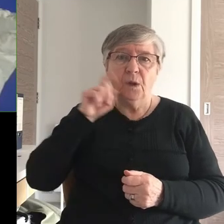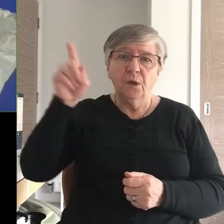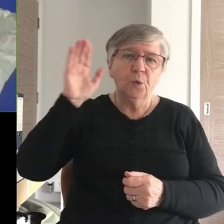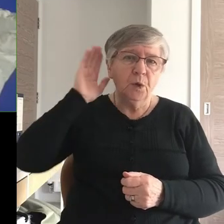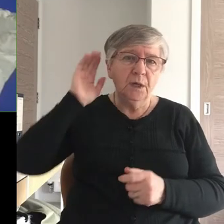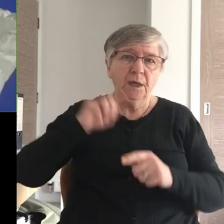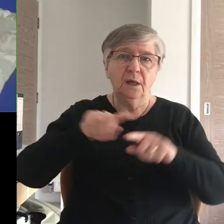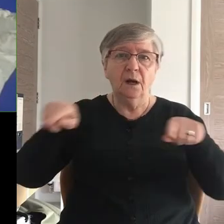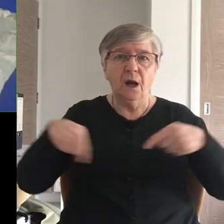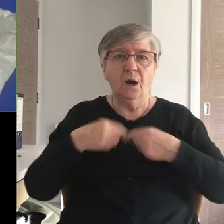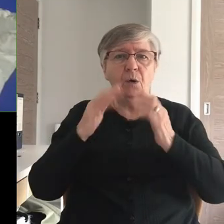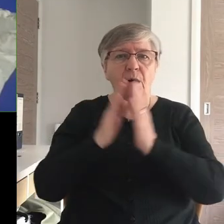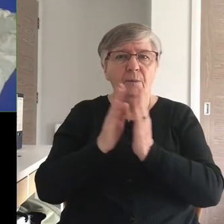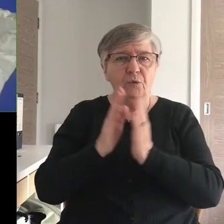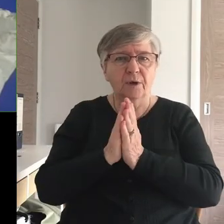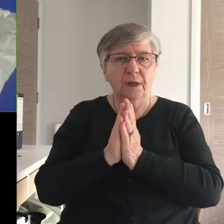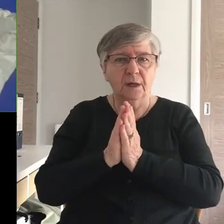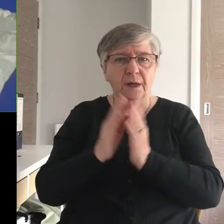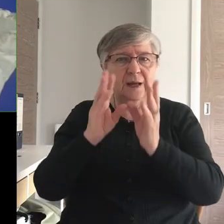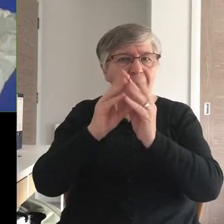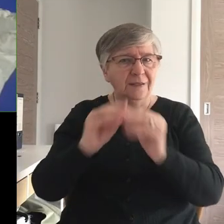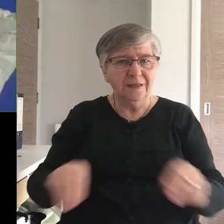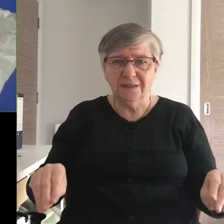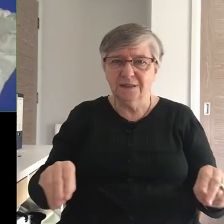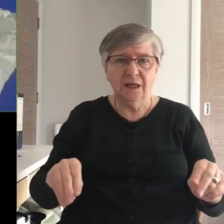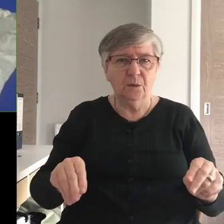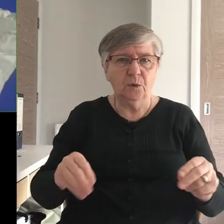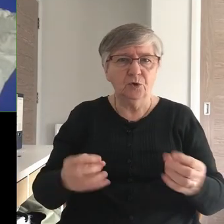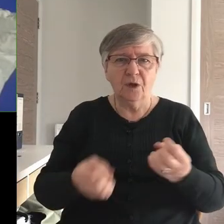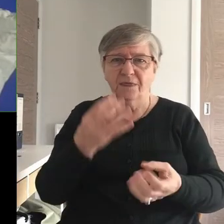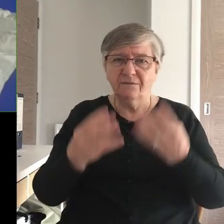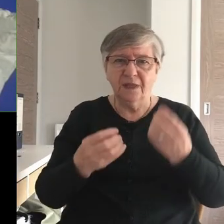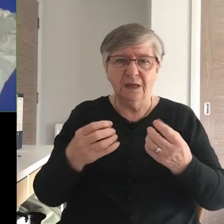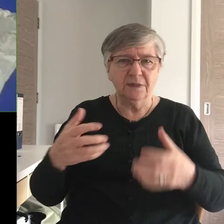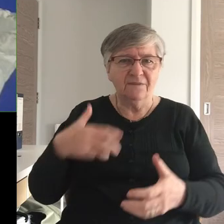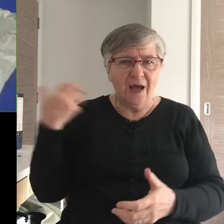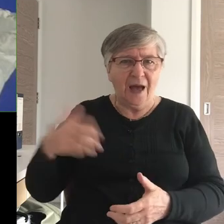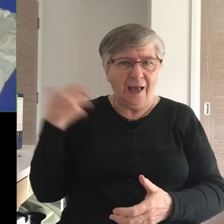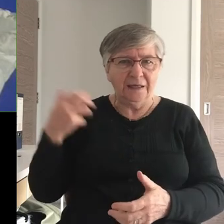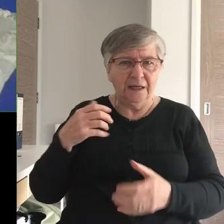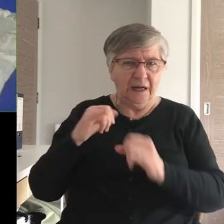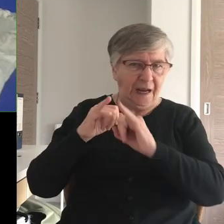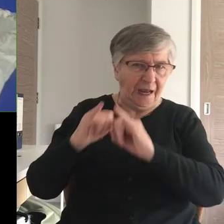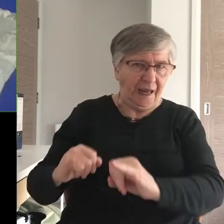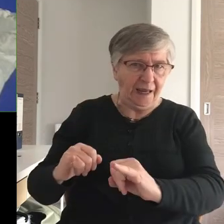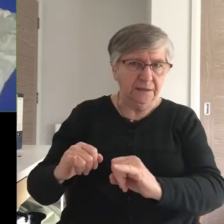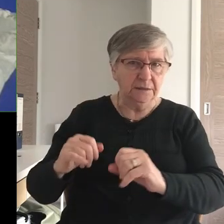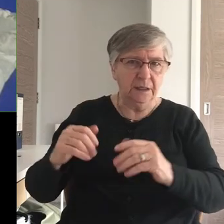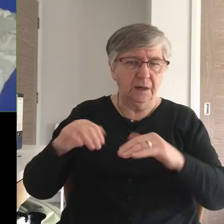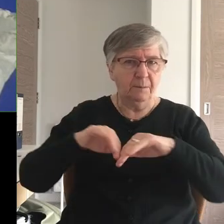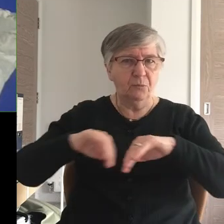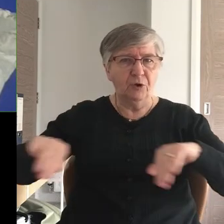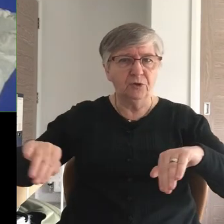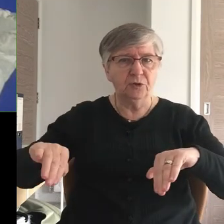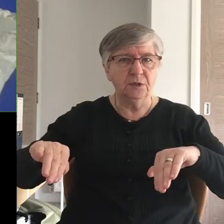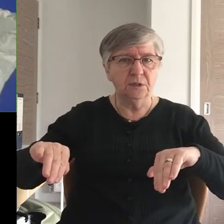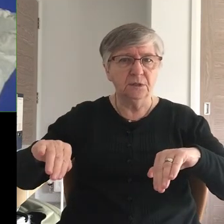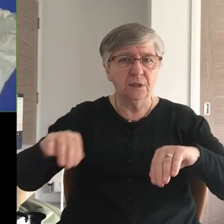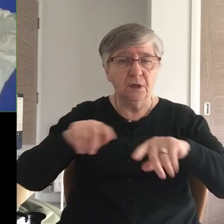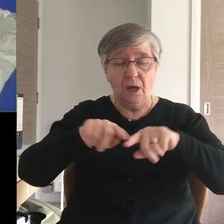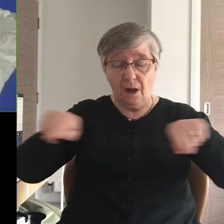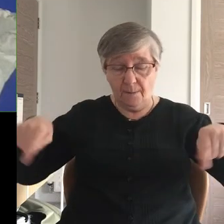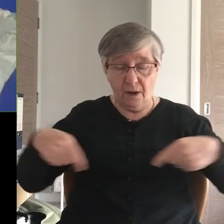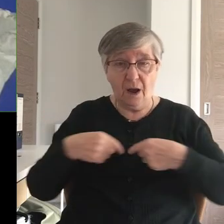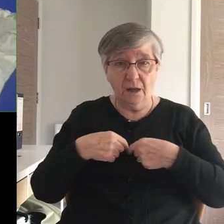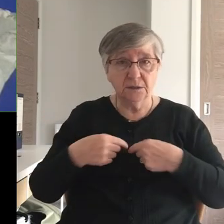Will you hear our prayer and extinguish the flames of anger and hatred and prejudice among us as